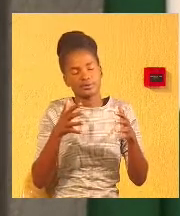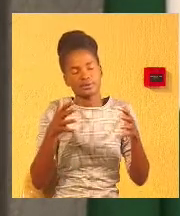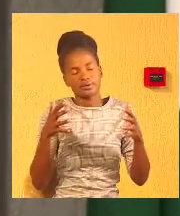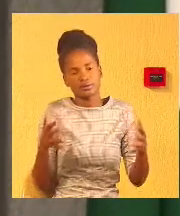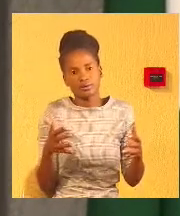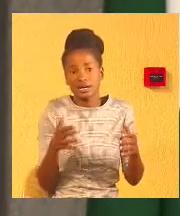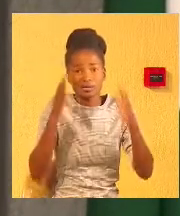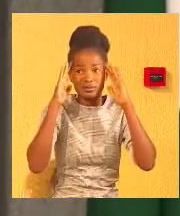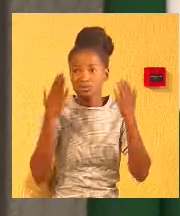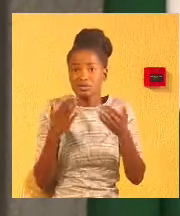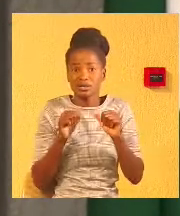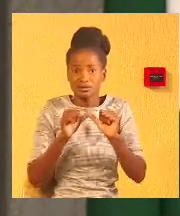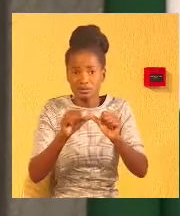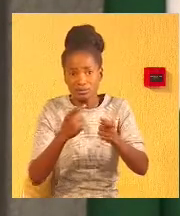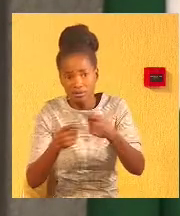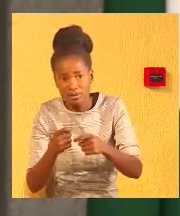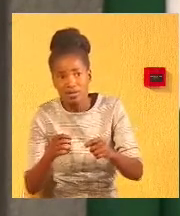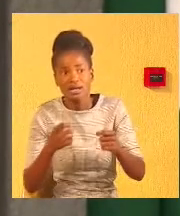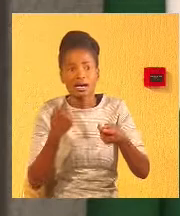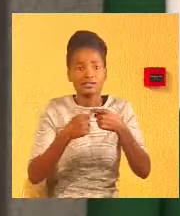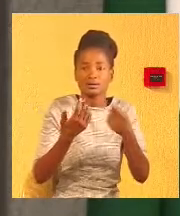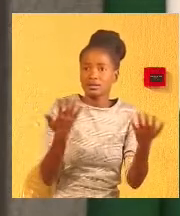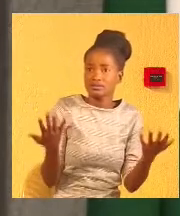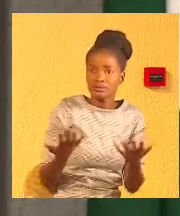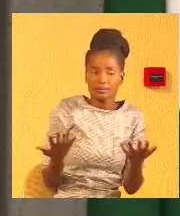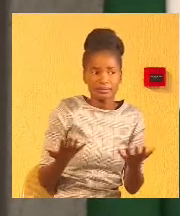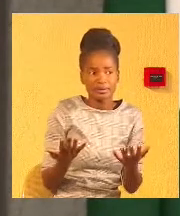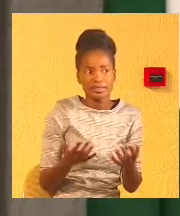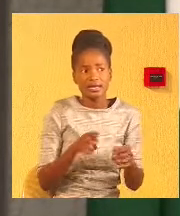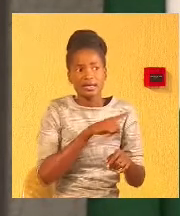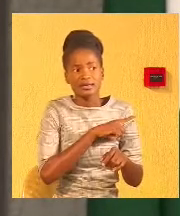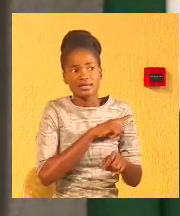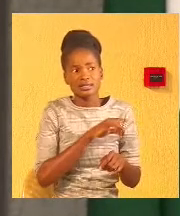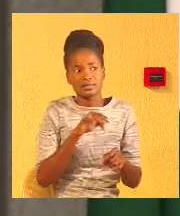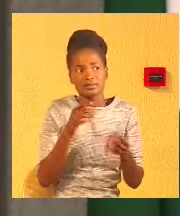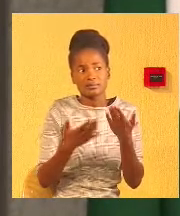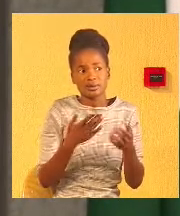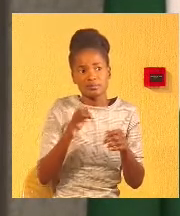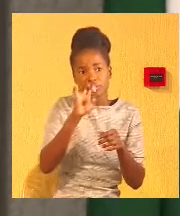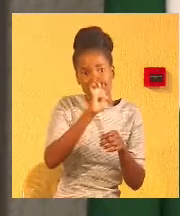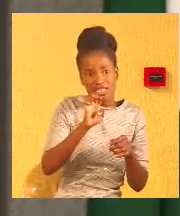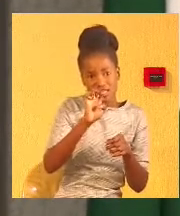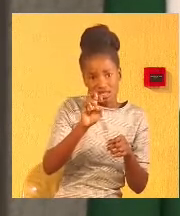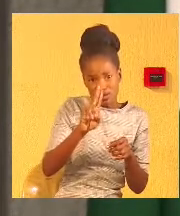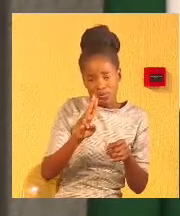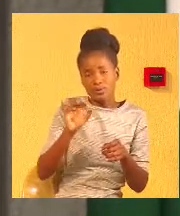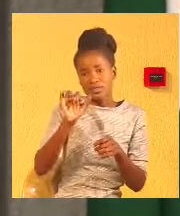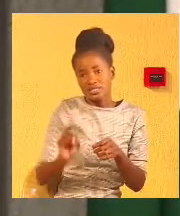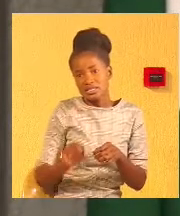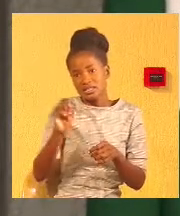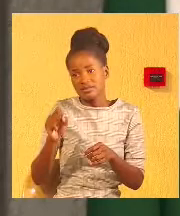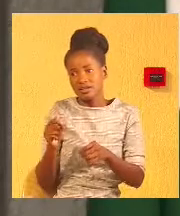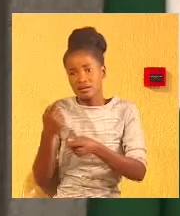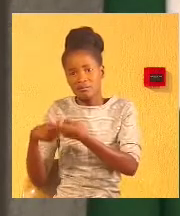our markets, the demand patterns are changing in South Africa, in the European Union. We as an agricultural sector